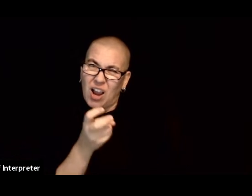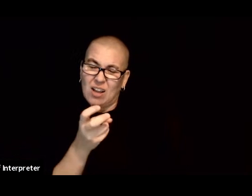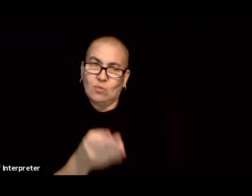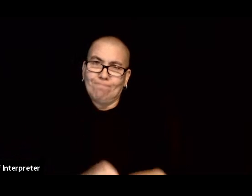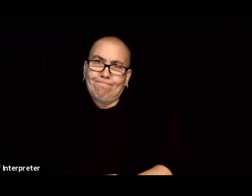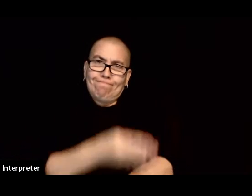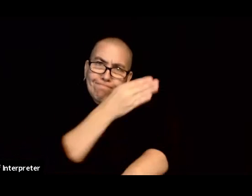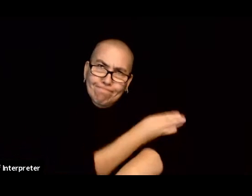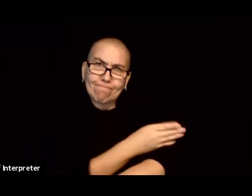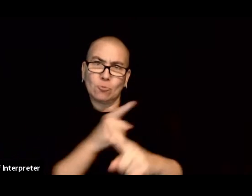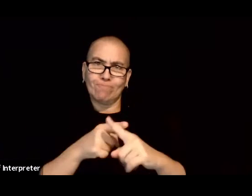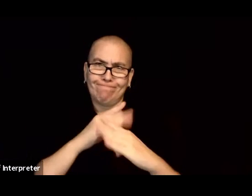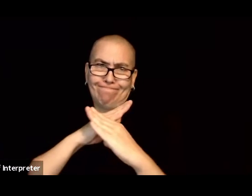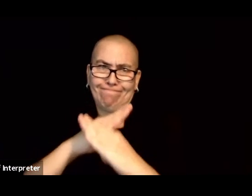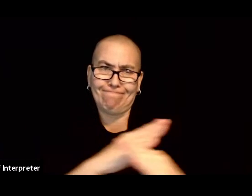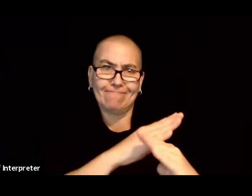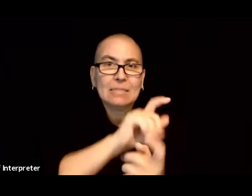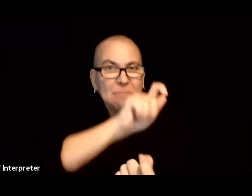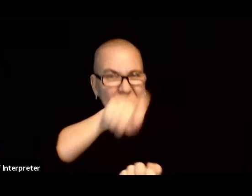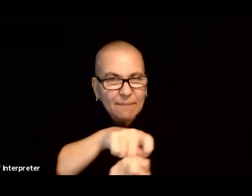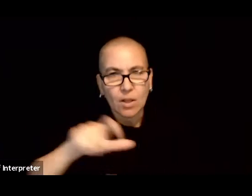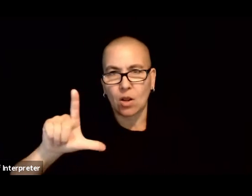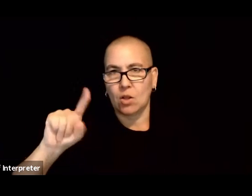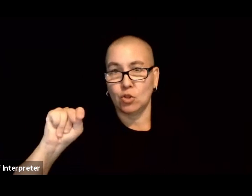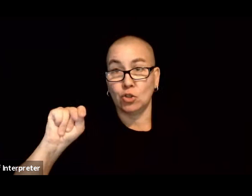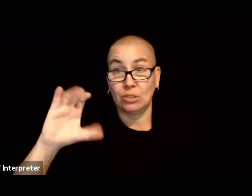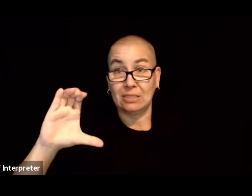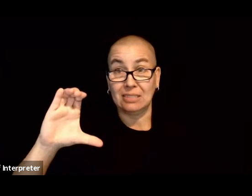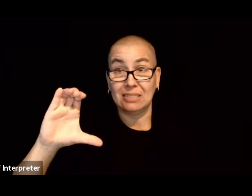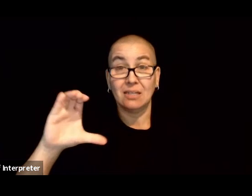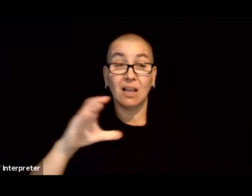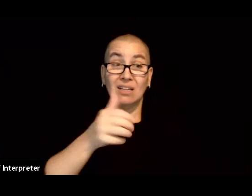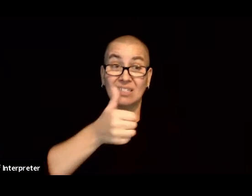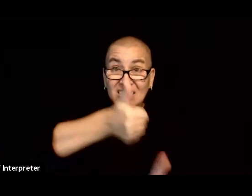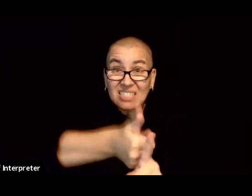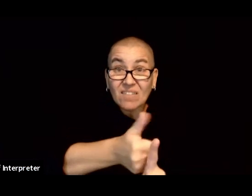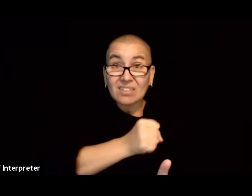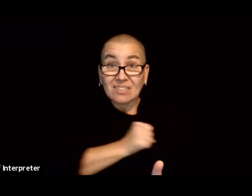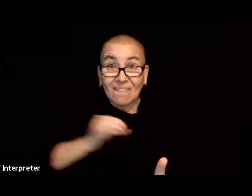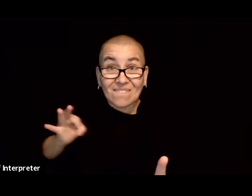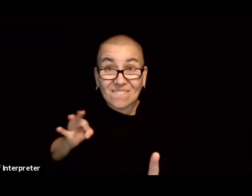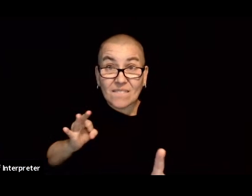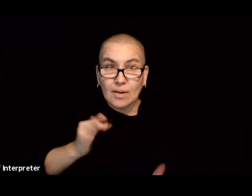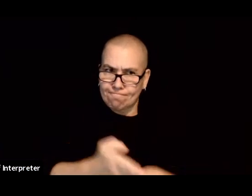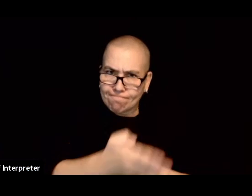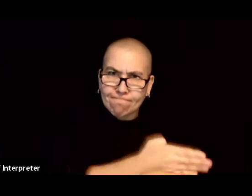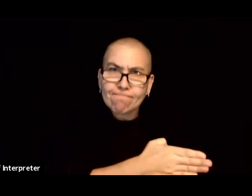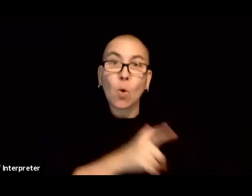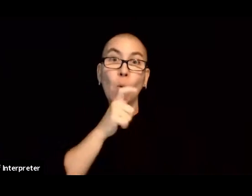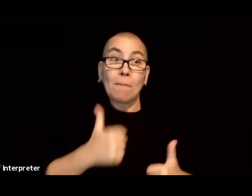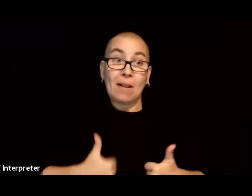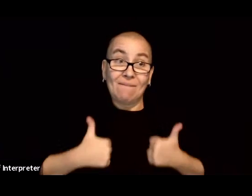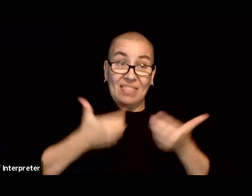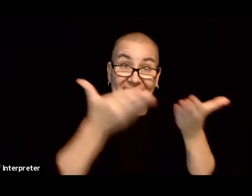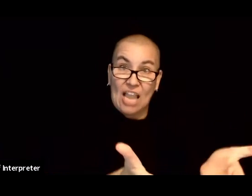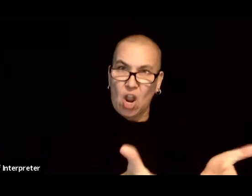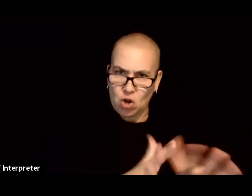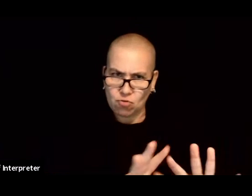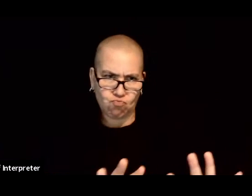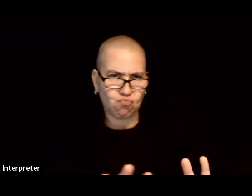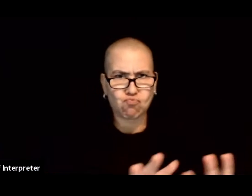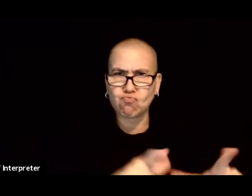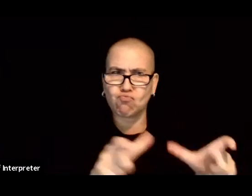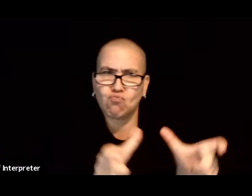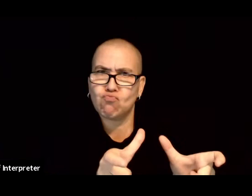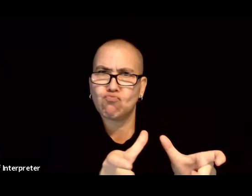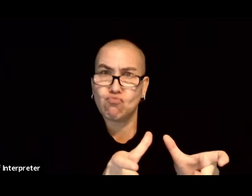workers and residents in these long-term care facilities. And we now, I think, are ranked, 39 out of 50